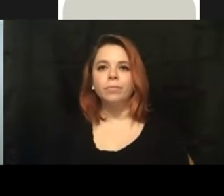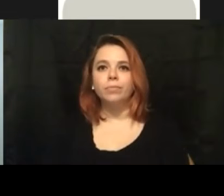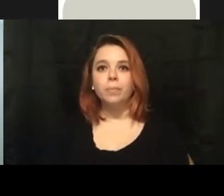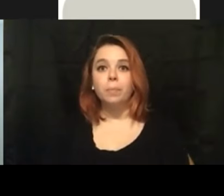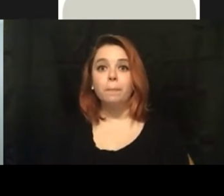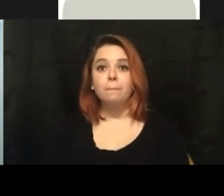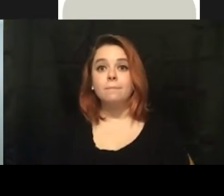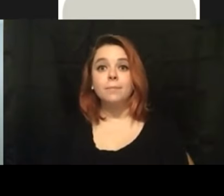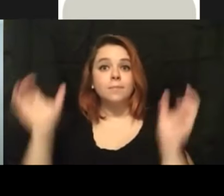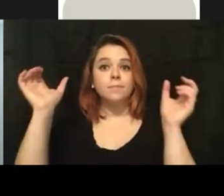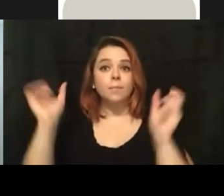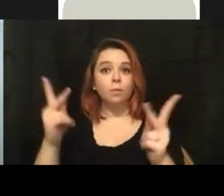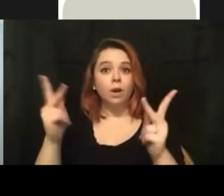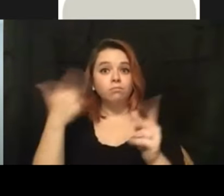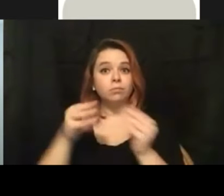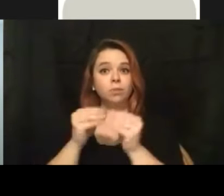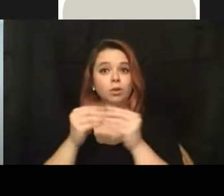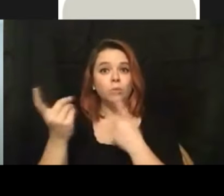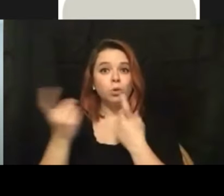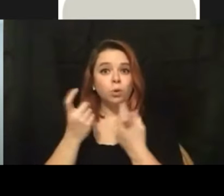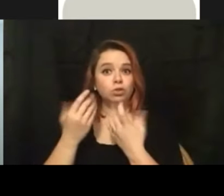All righty, anything else?